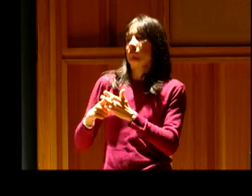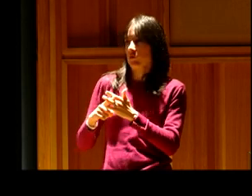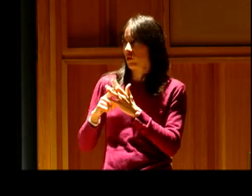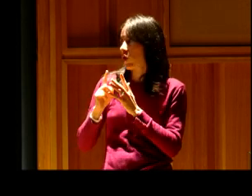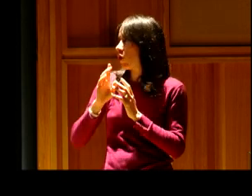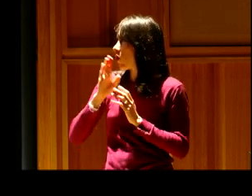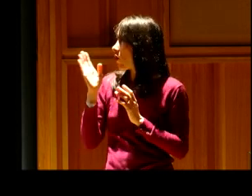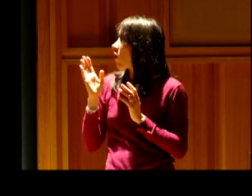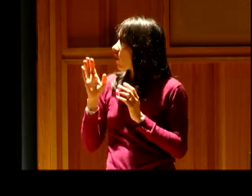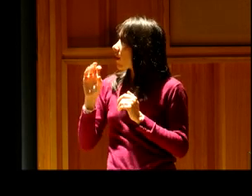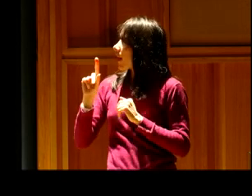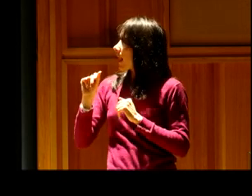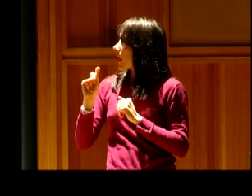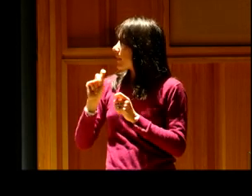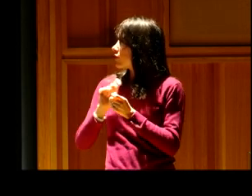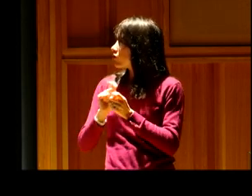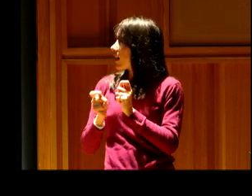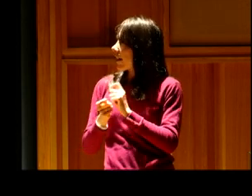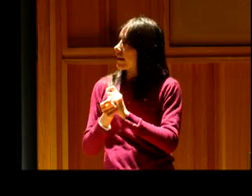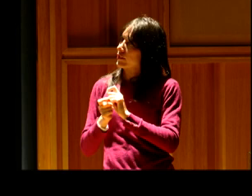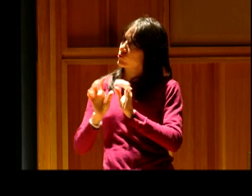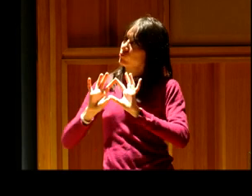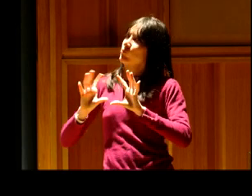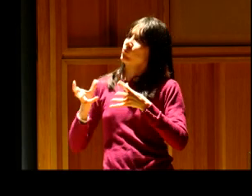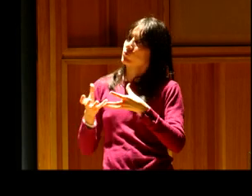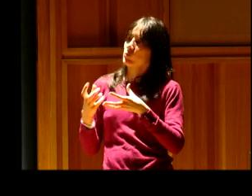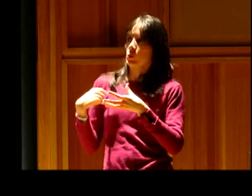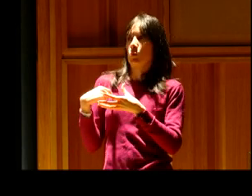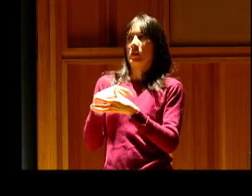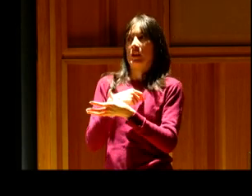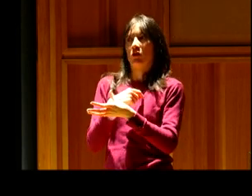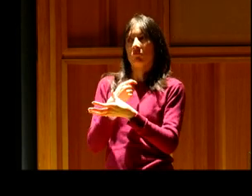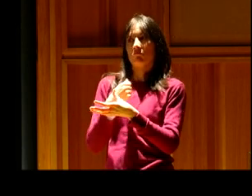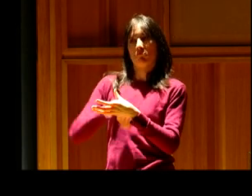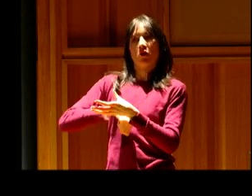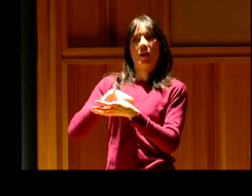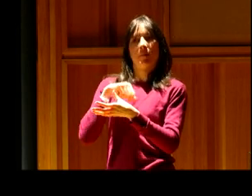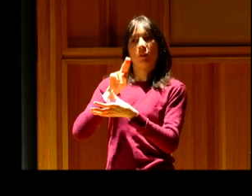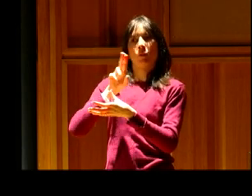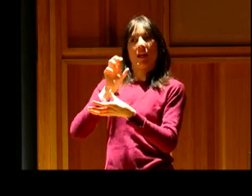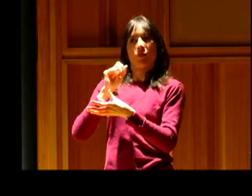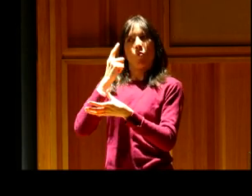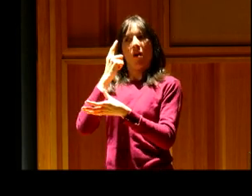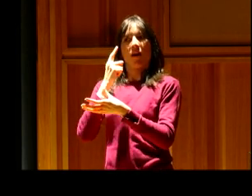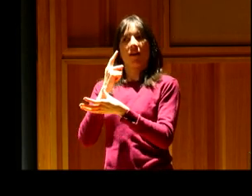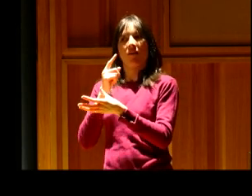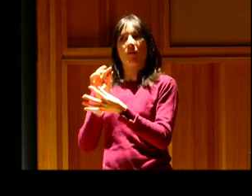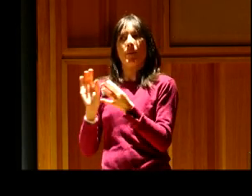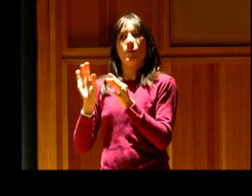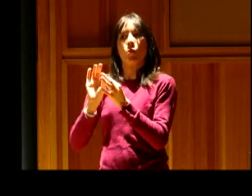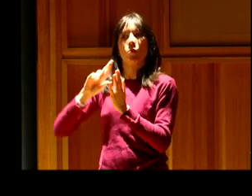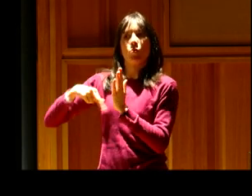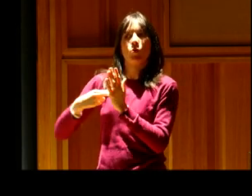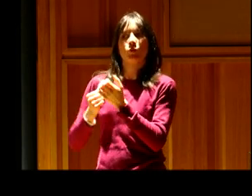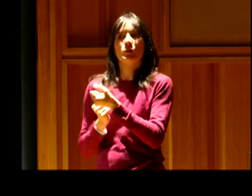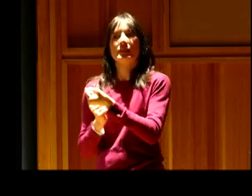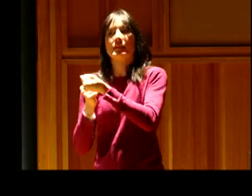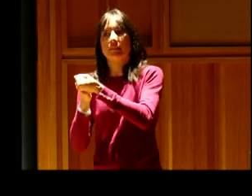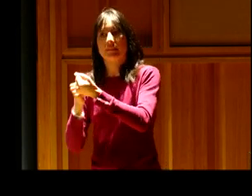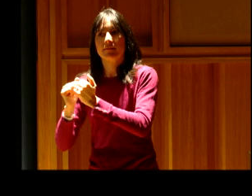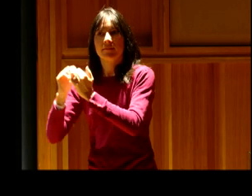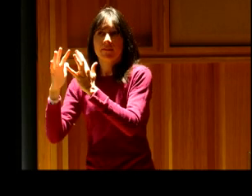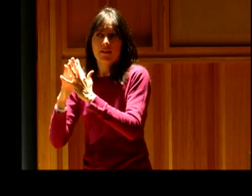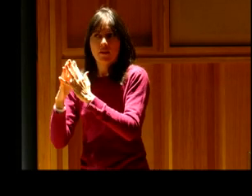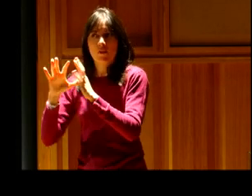UCS is very proud to be among the founding members of this international work.